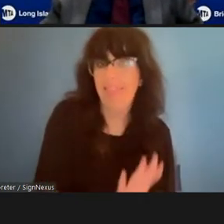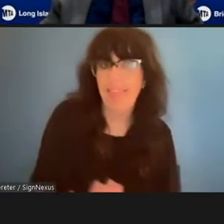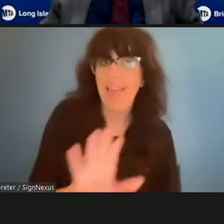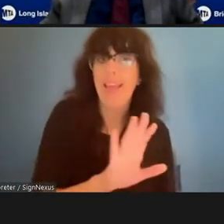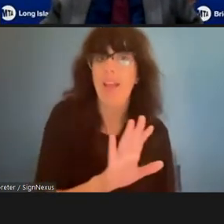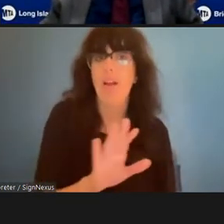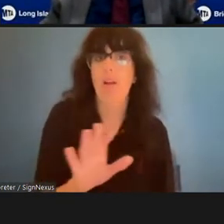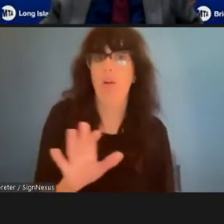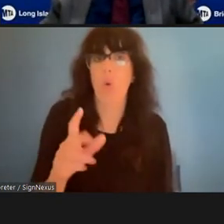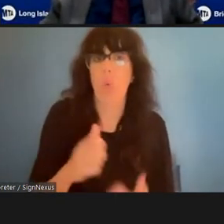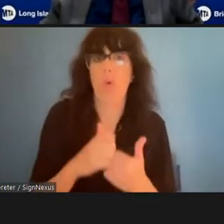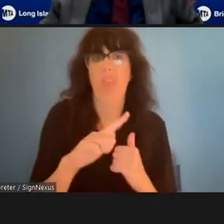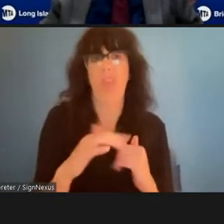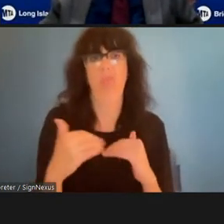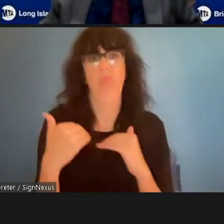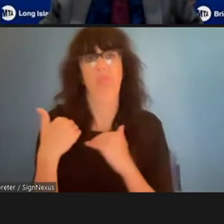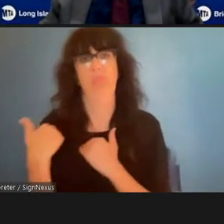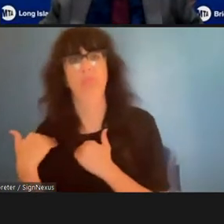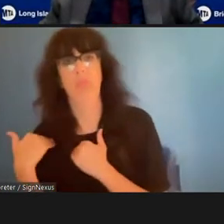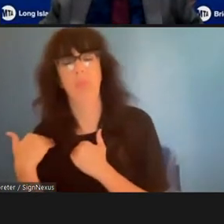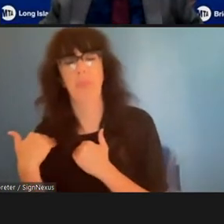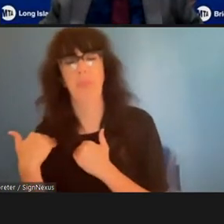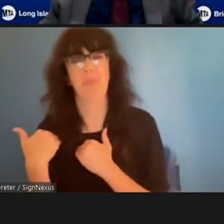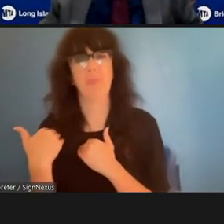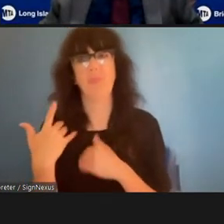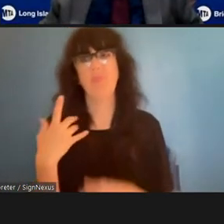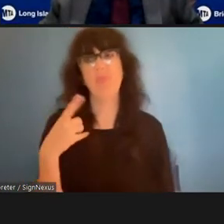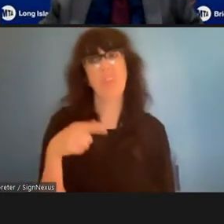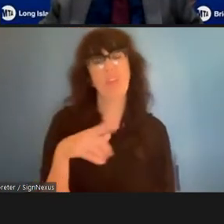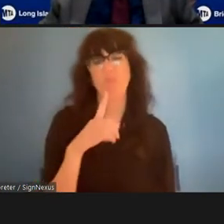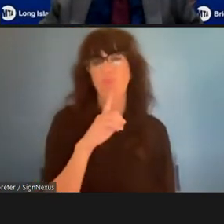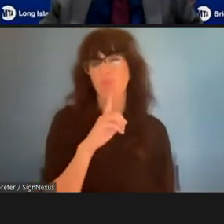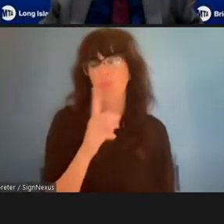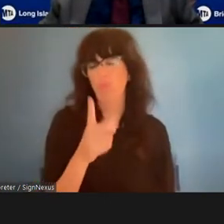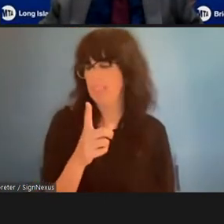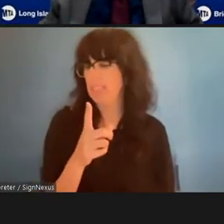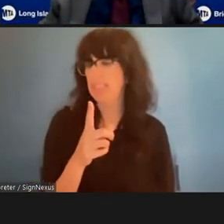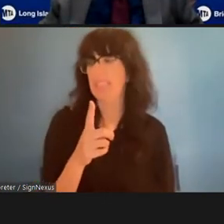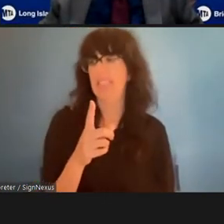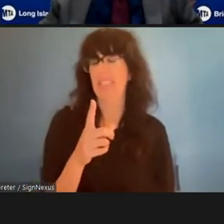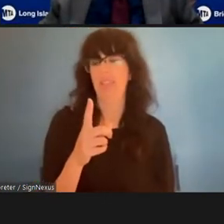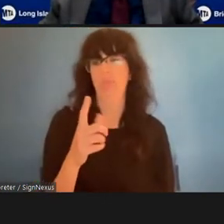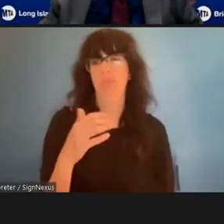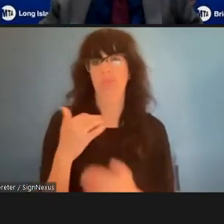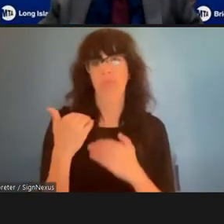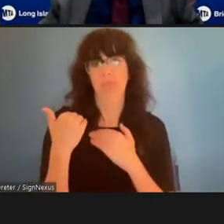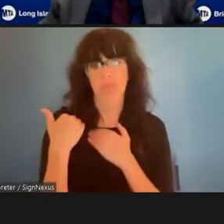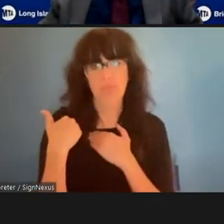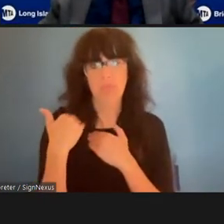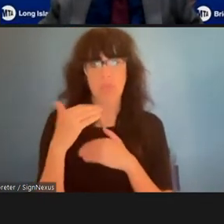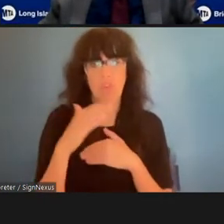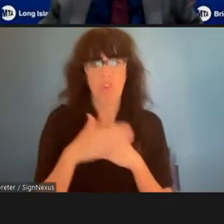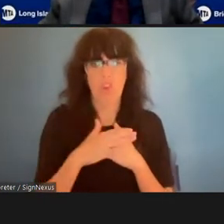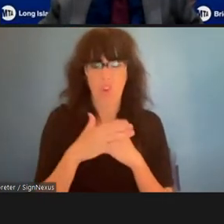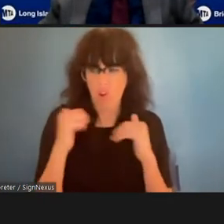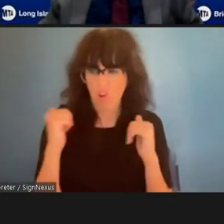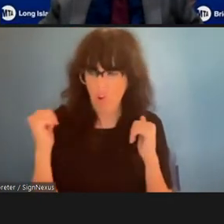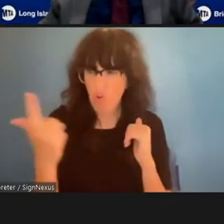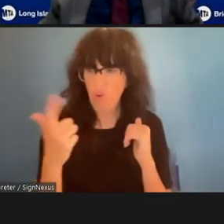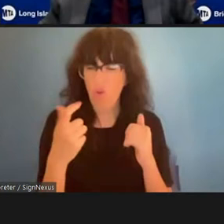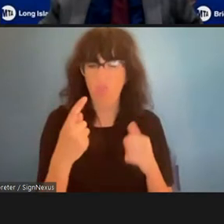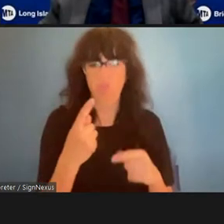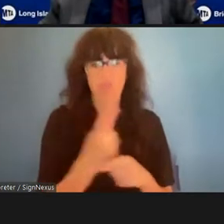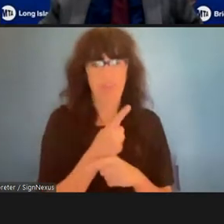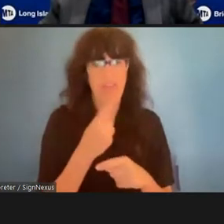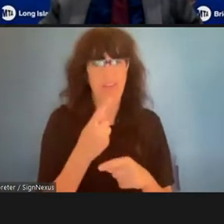with the burden this is really a burden on every class citizen in